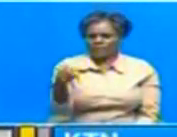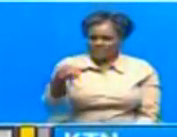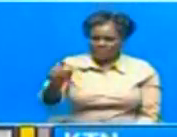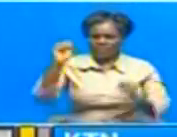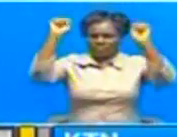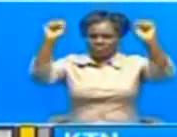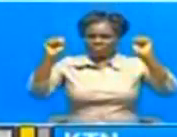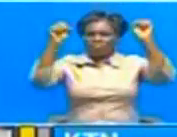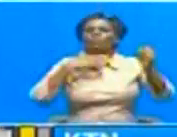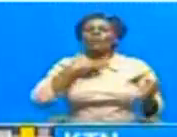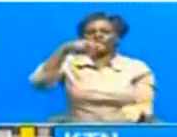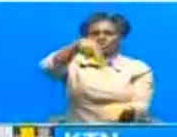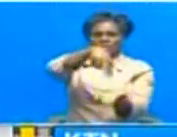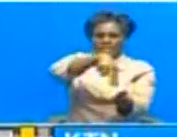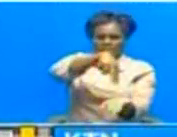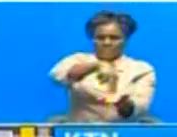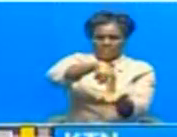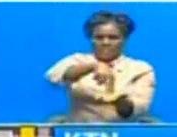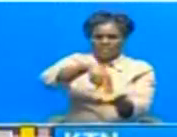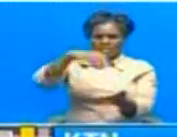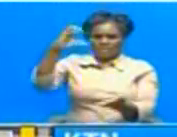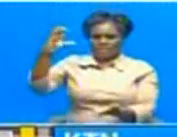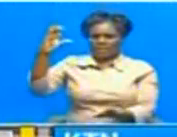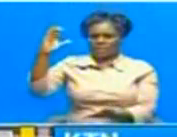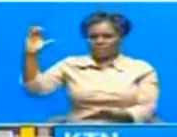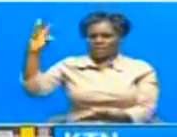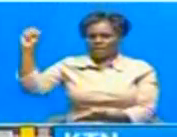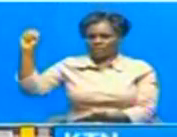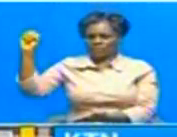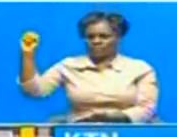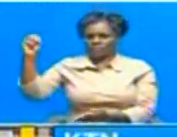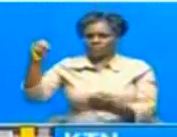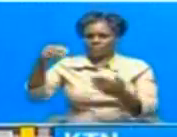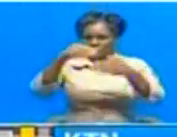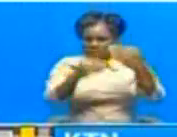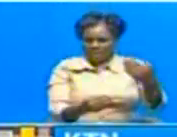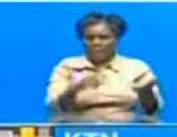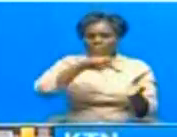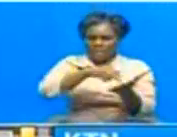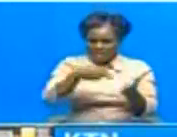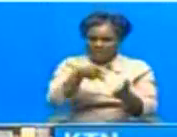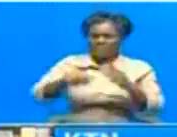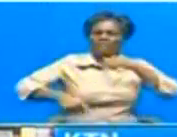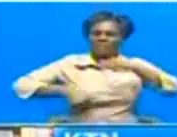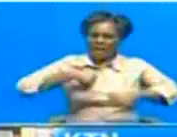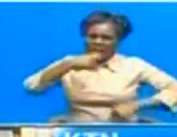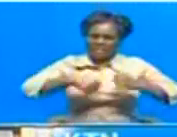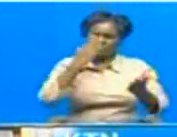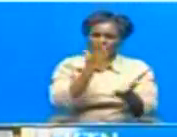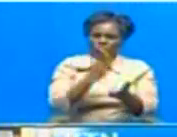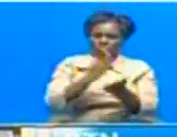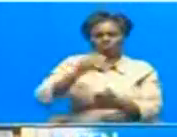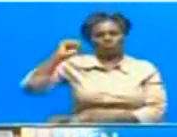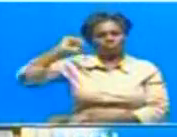campaigning right now for a CCM ticket. He's one of the candidates, meaning that he's remained very much active.